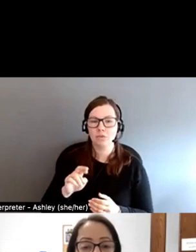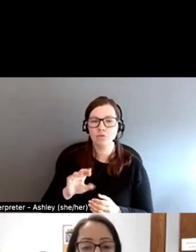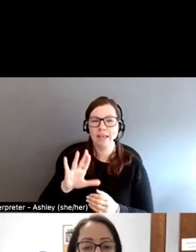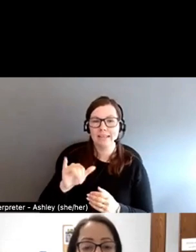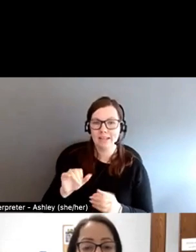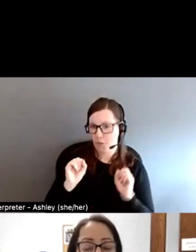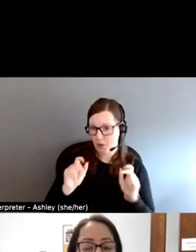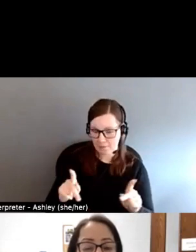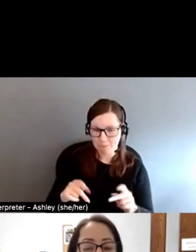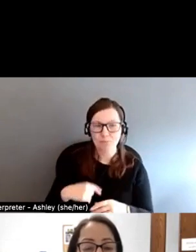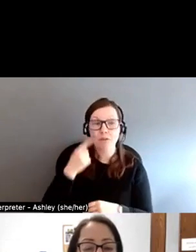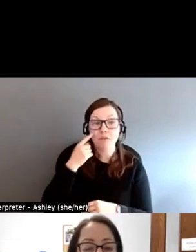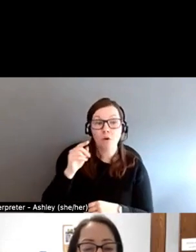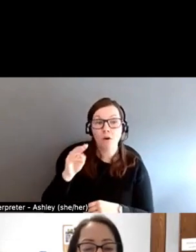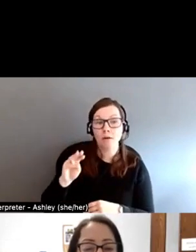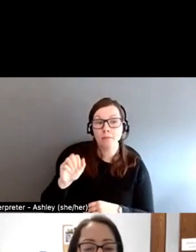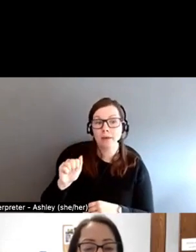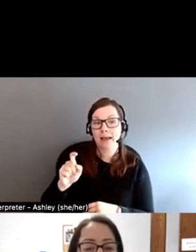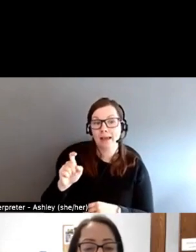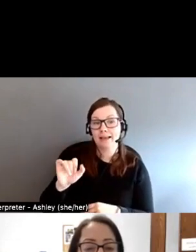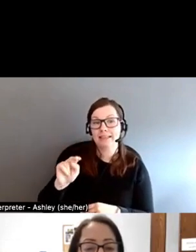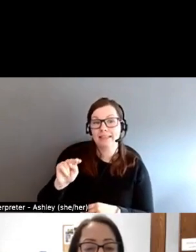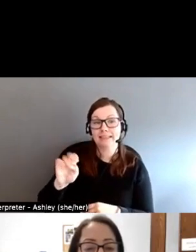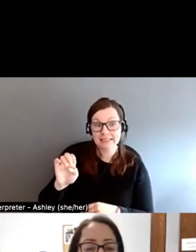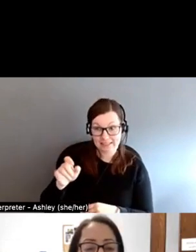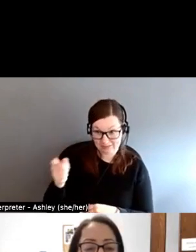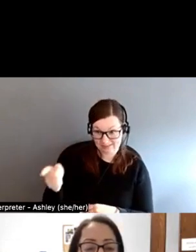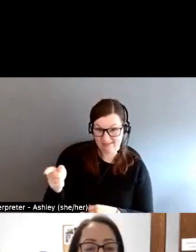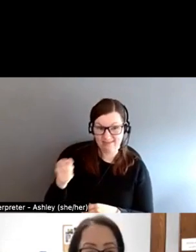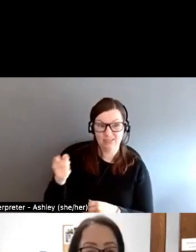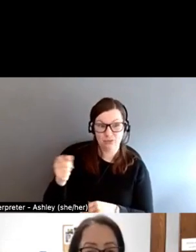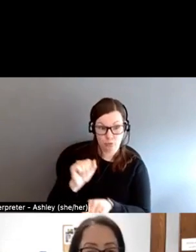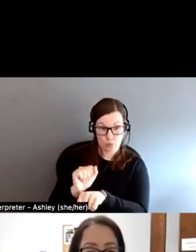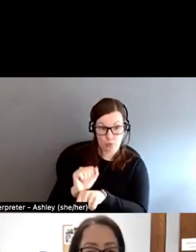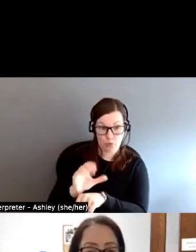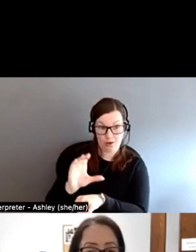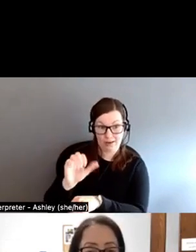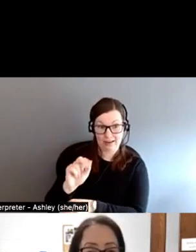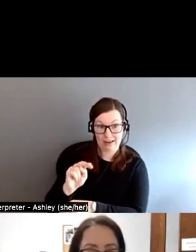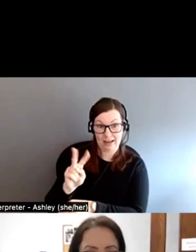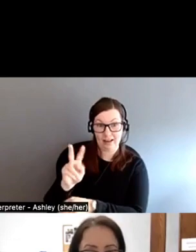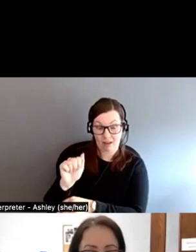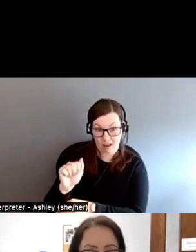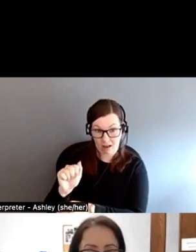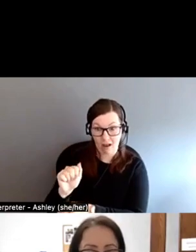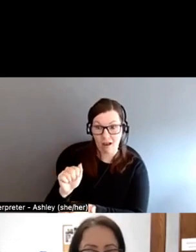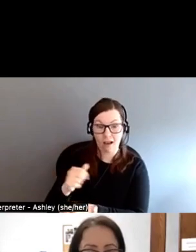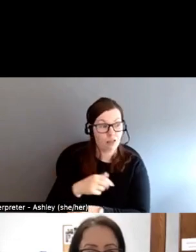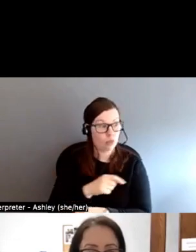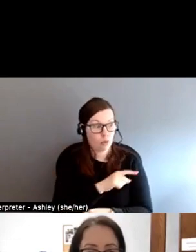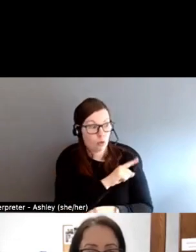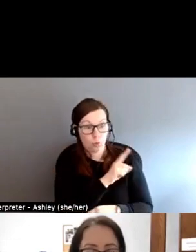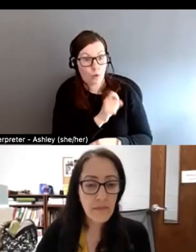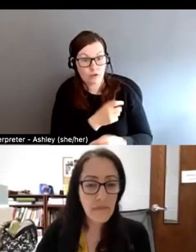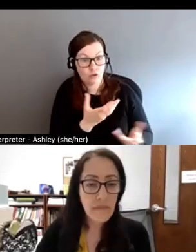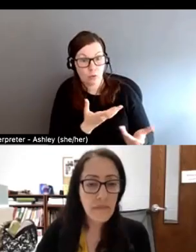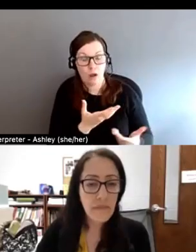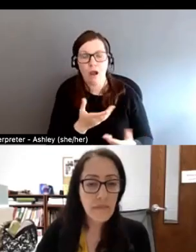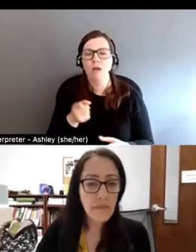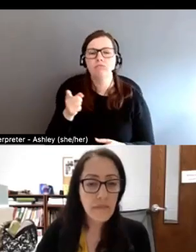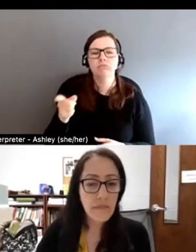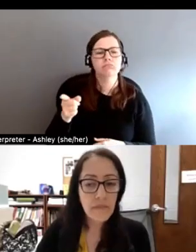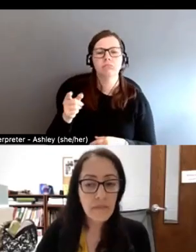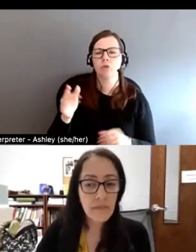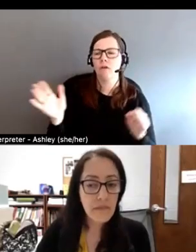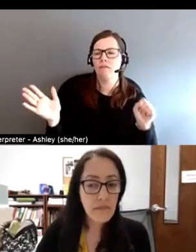for Maxine, because you told us you were working in Canva. Can you make the whole video in Canva? Or and then